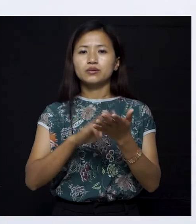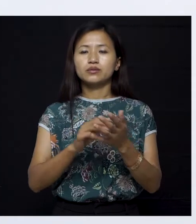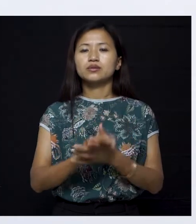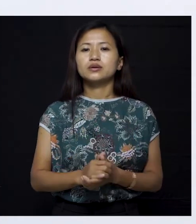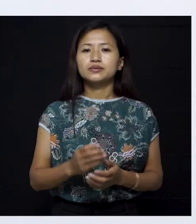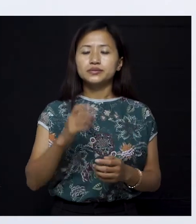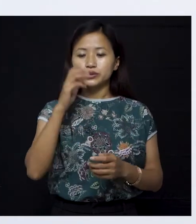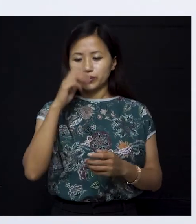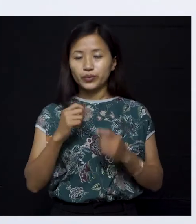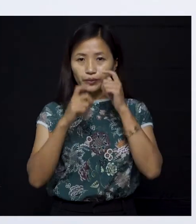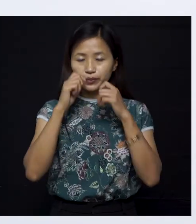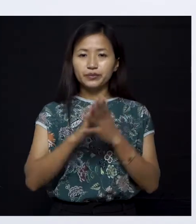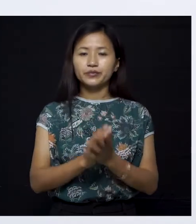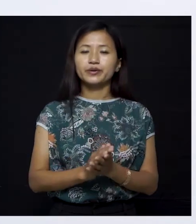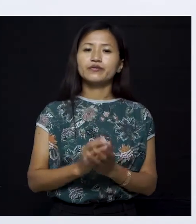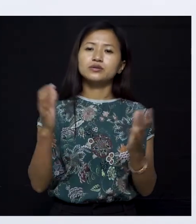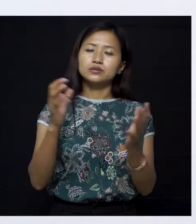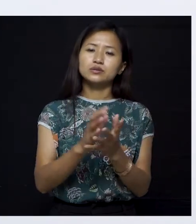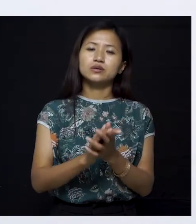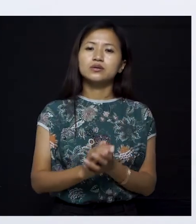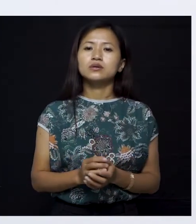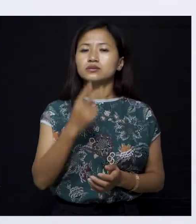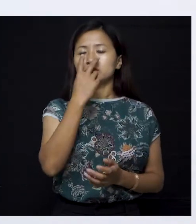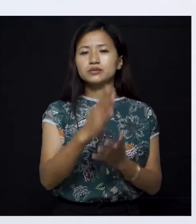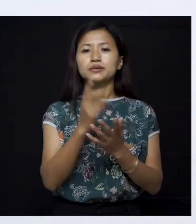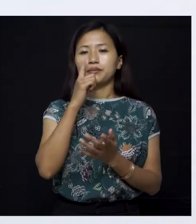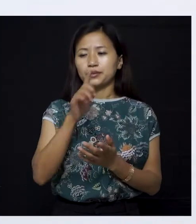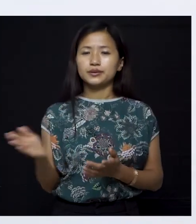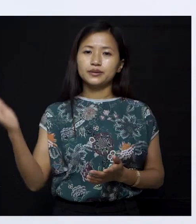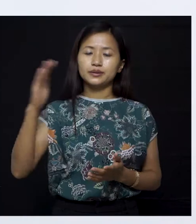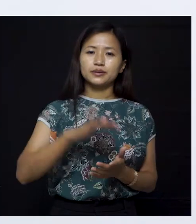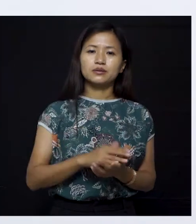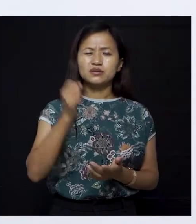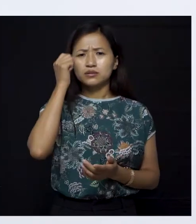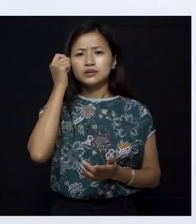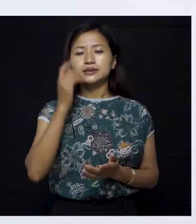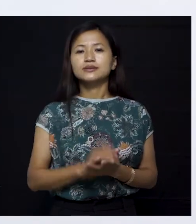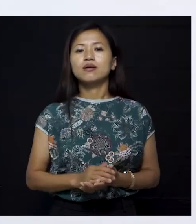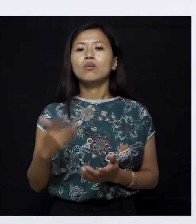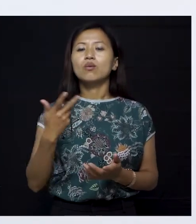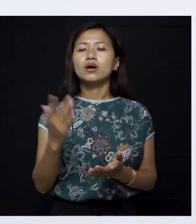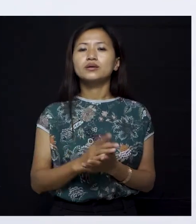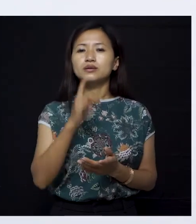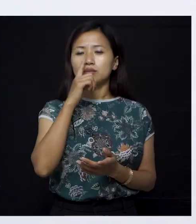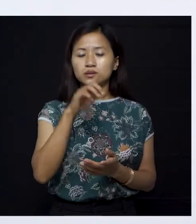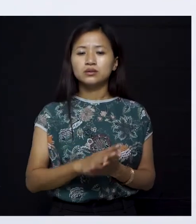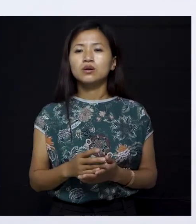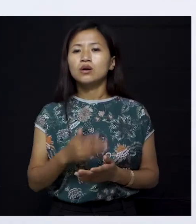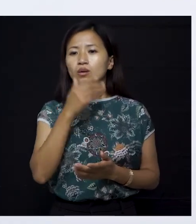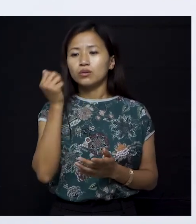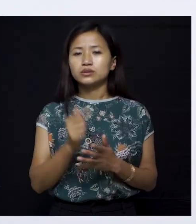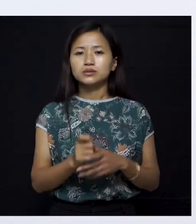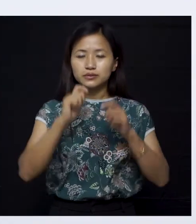to weep in a very sorrowful manner, okay? They saw their mother keening, and they did not understand why the mother was crying.